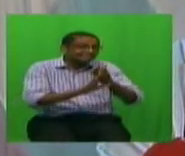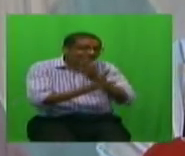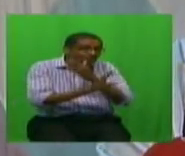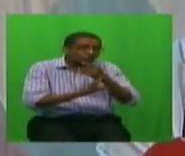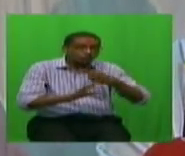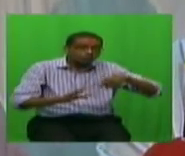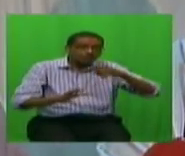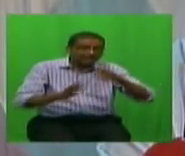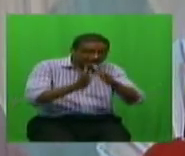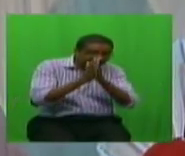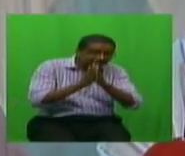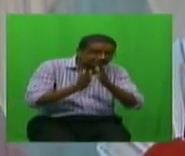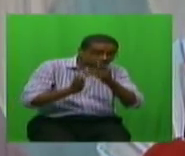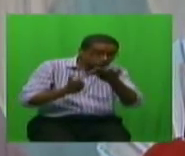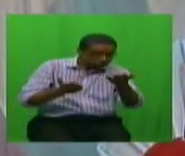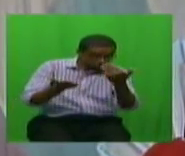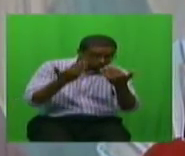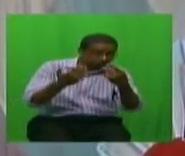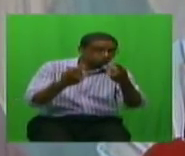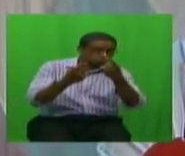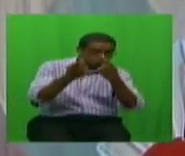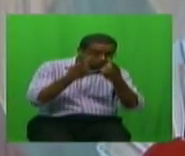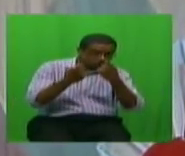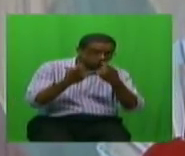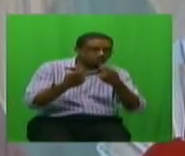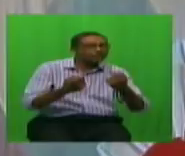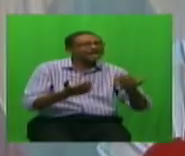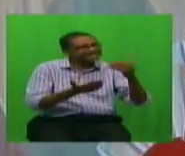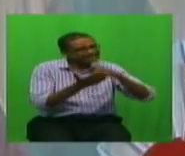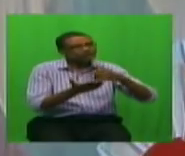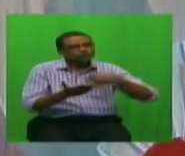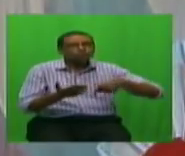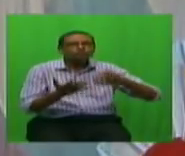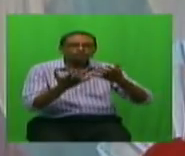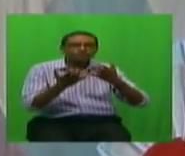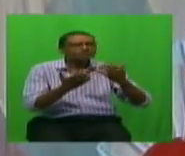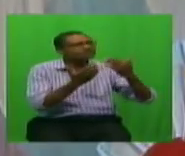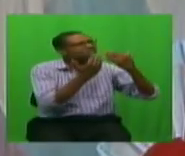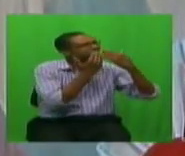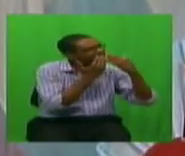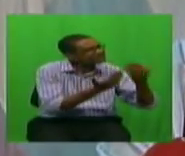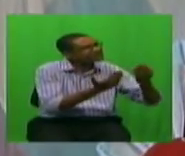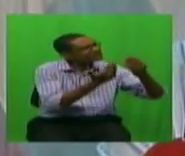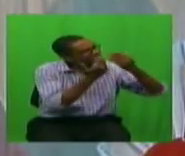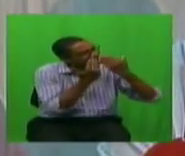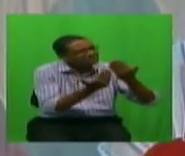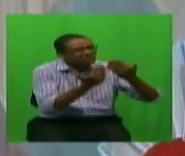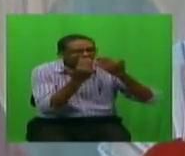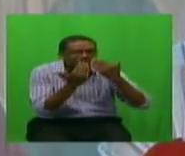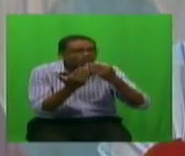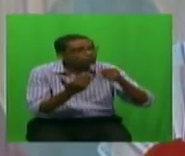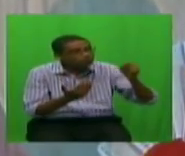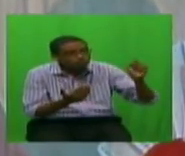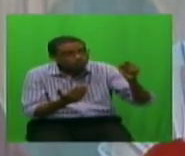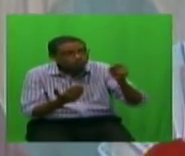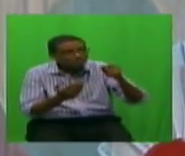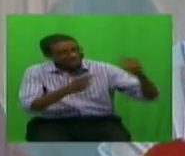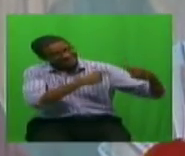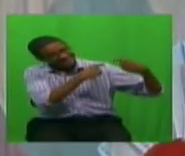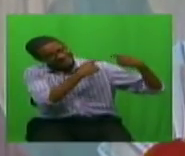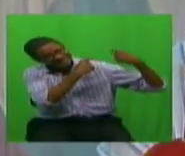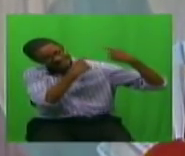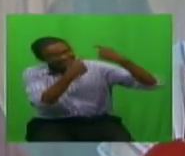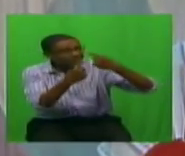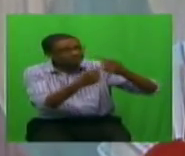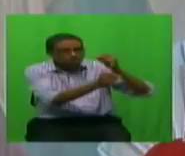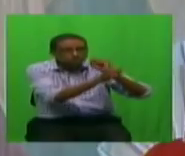questions, once again, we thank and commend all of those who have been assisting, who have been helping, all of the public servants in the various